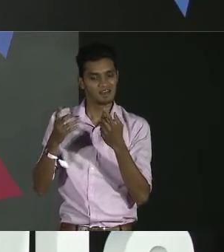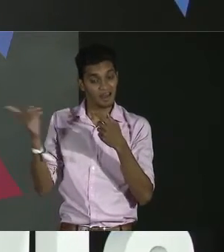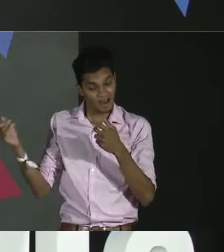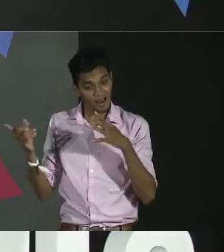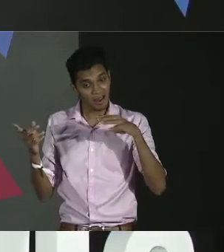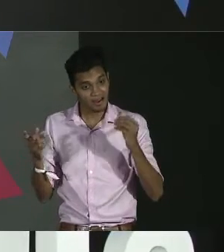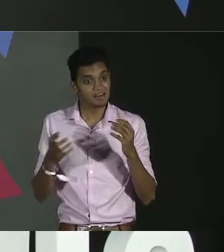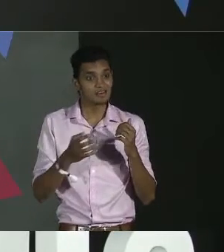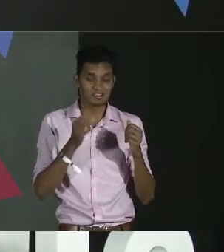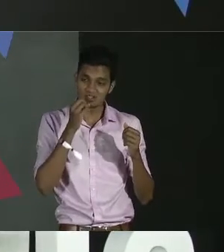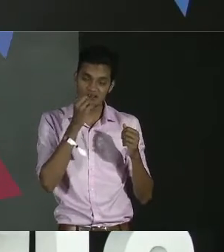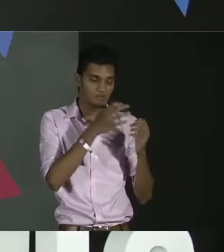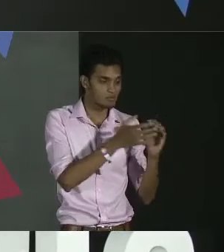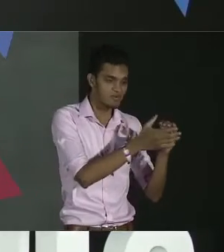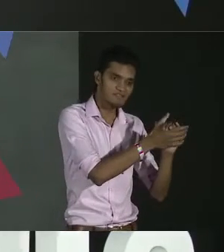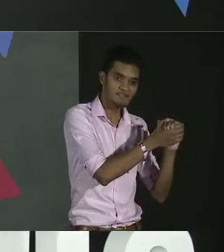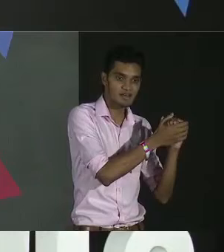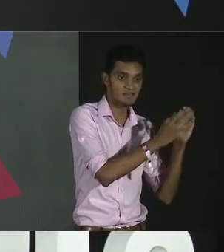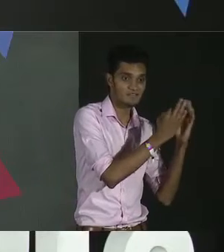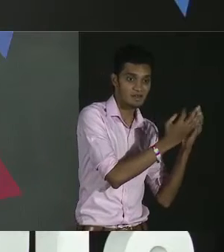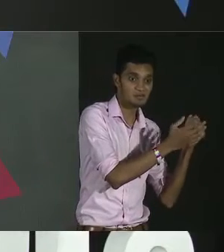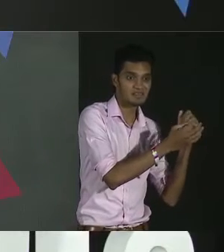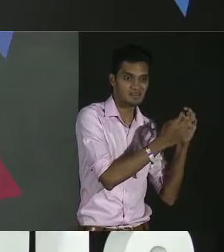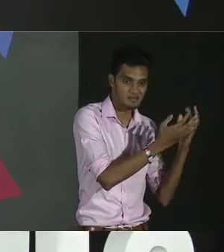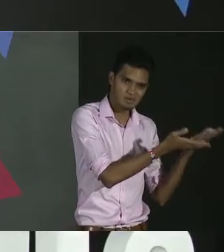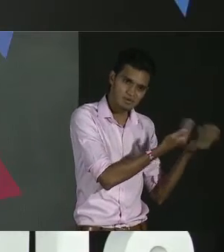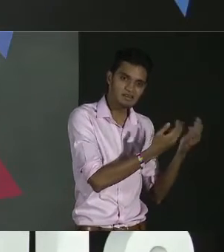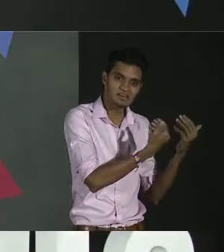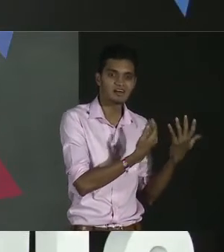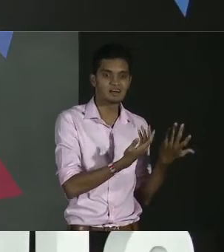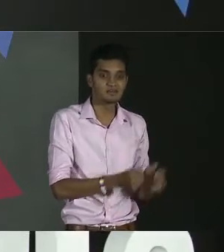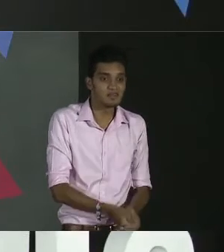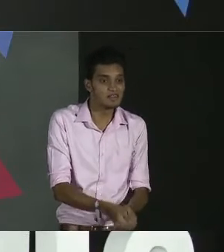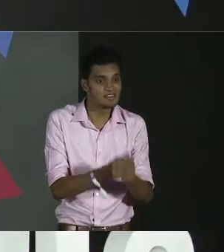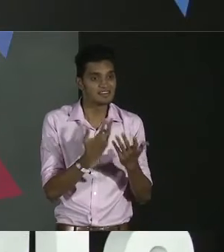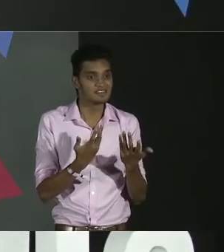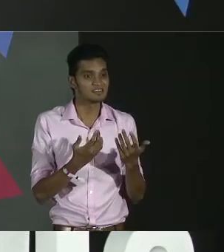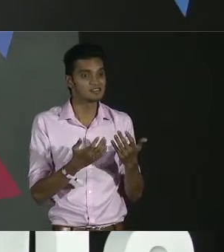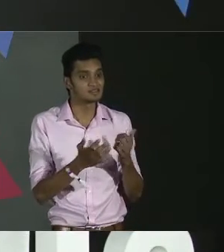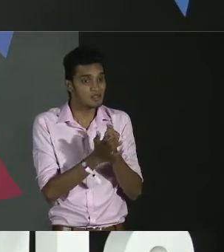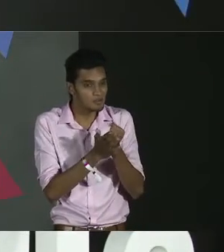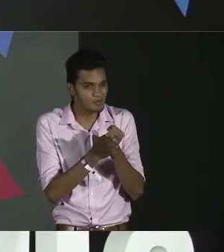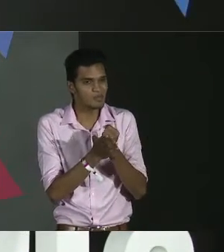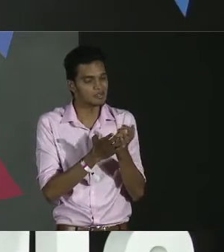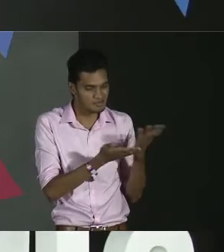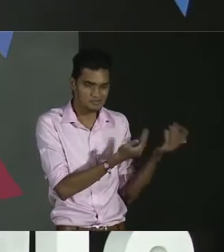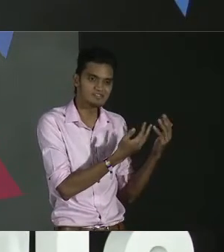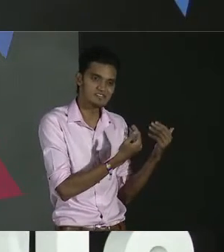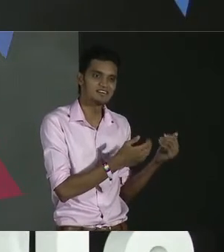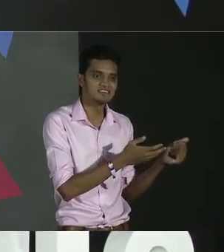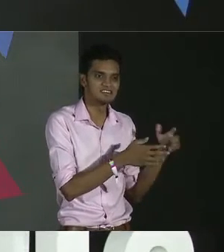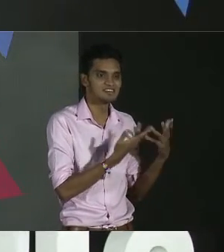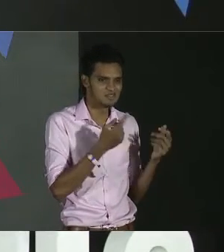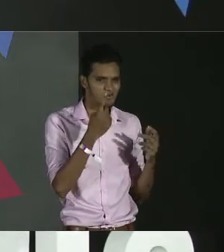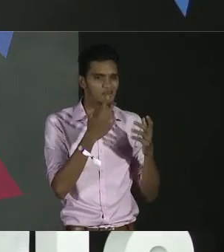family involved to come to practices. One of my best friends, Fayaz, who is nothing short of a savior for my mom and I, he comes